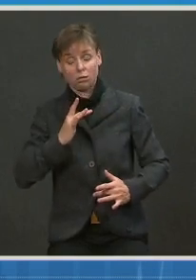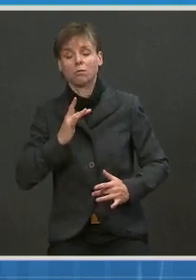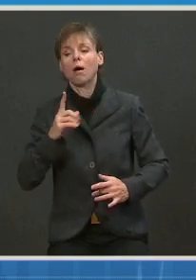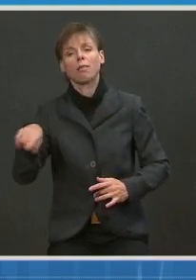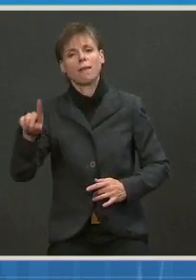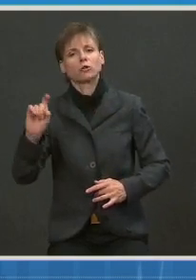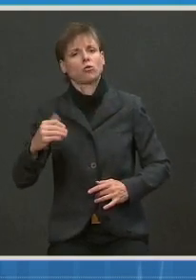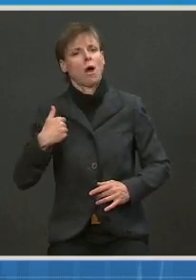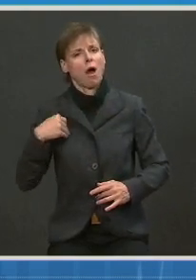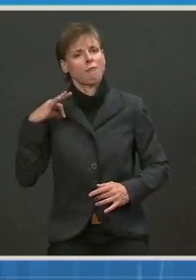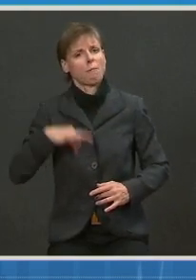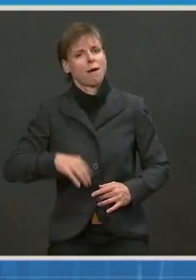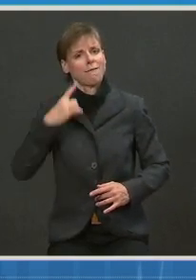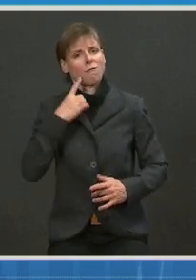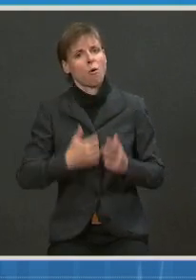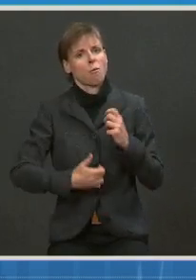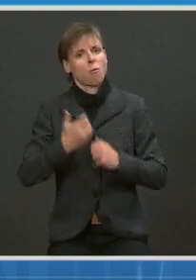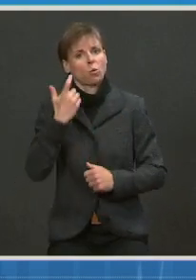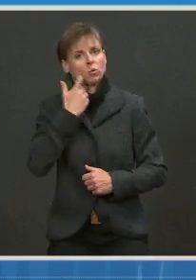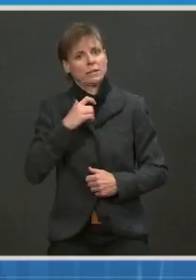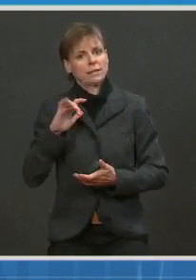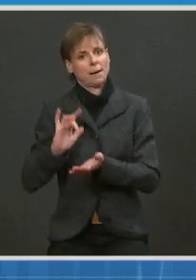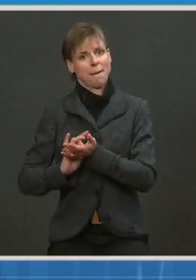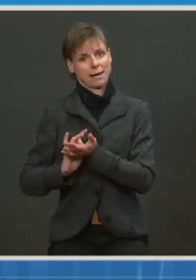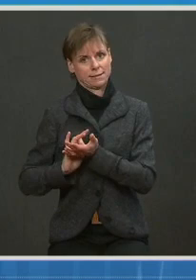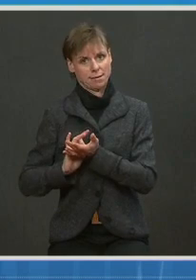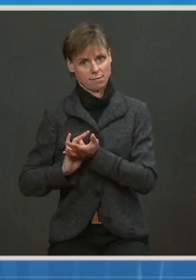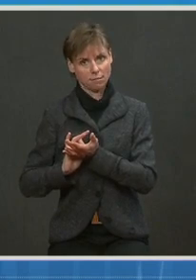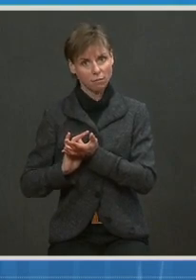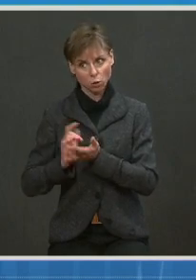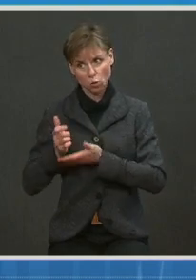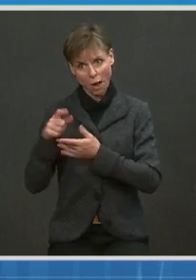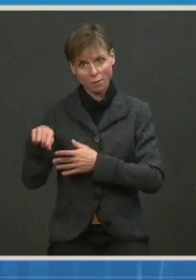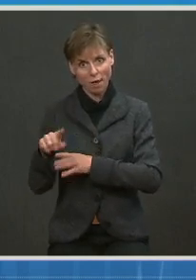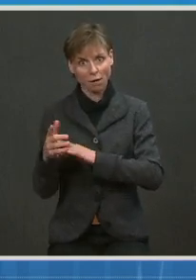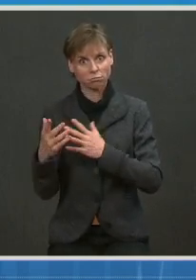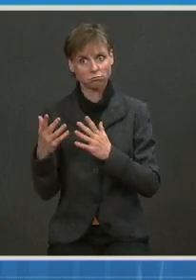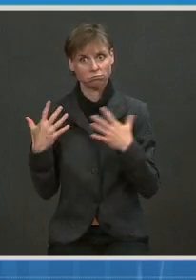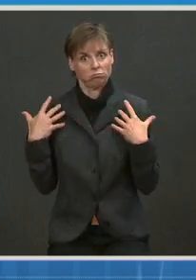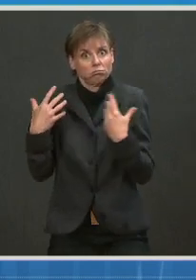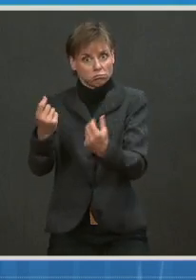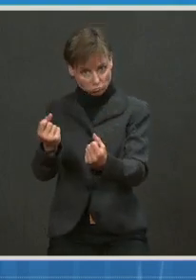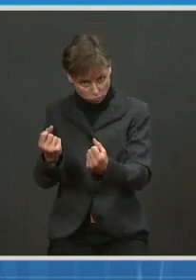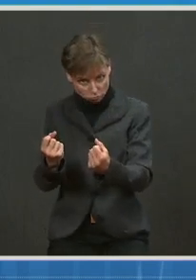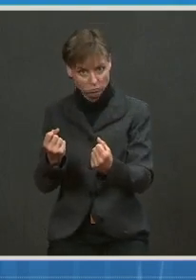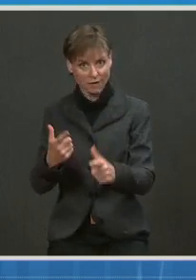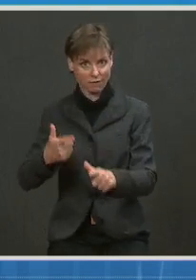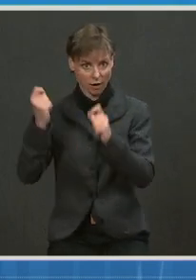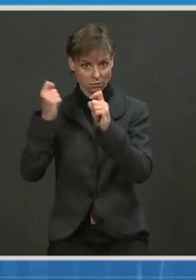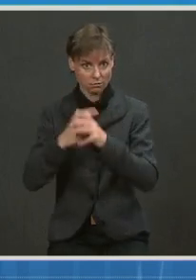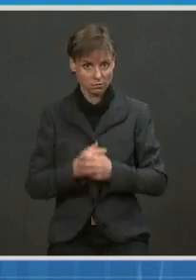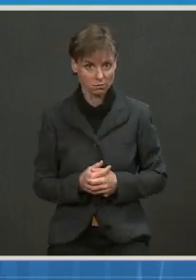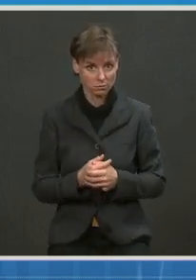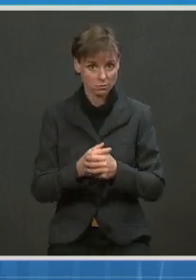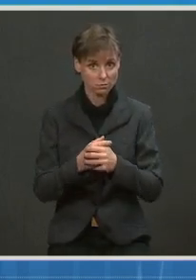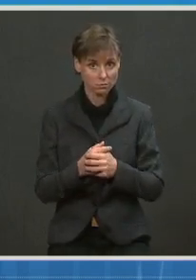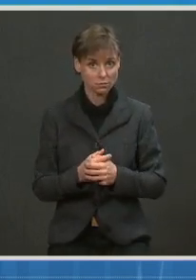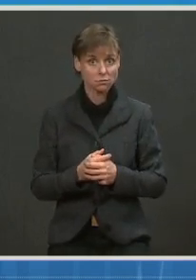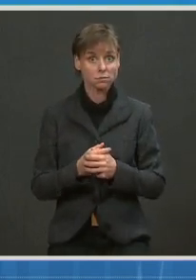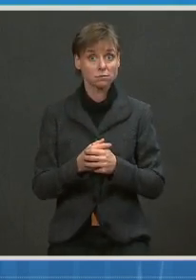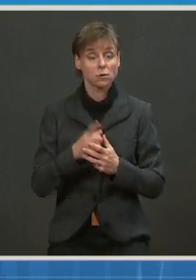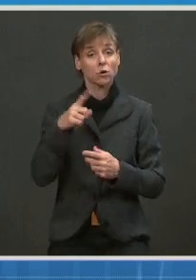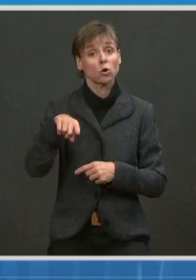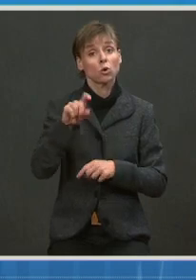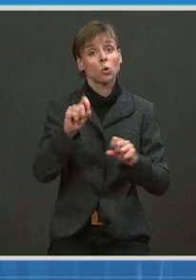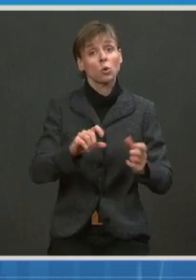of the latest in scientific discovery to help them hope and help toward a safe and speedy recovery. So you can learn more